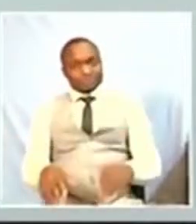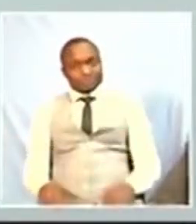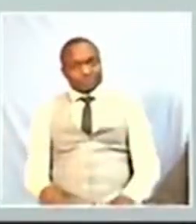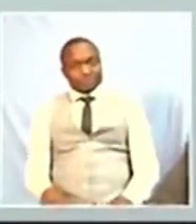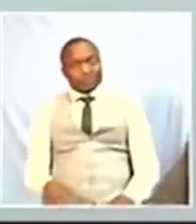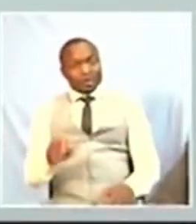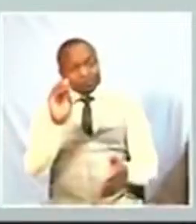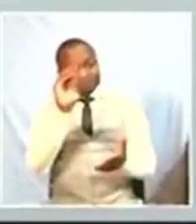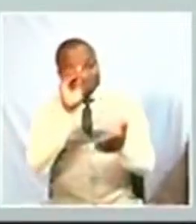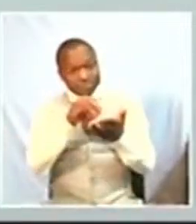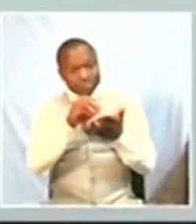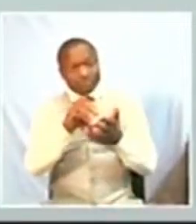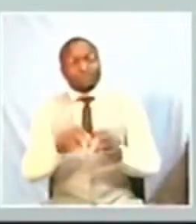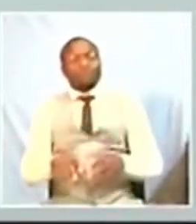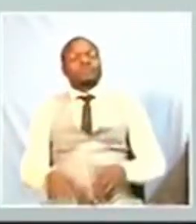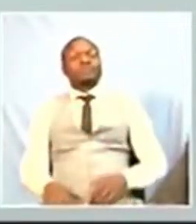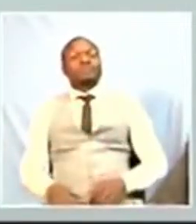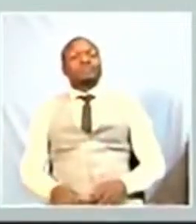included,